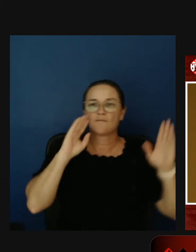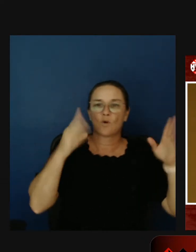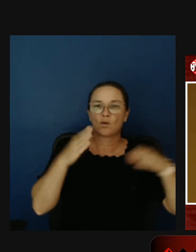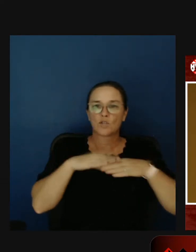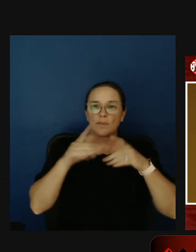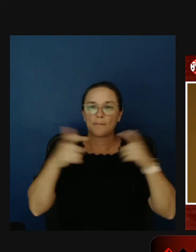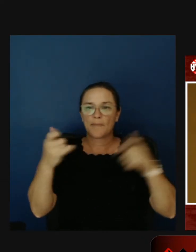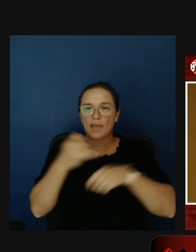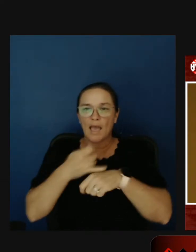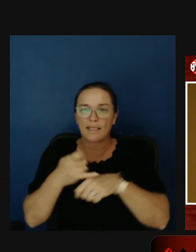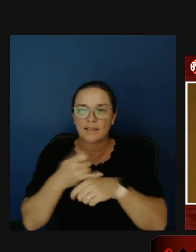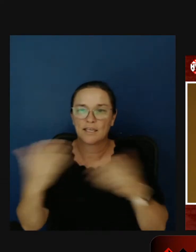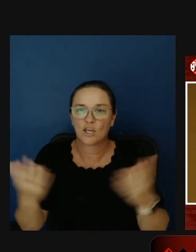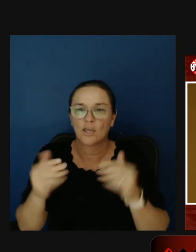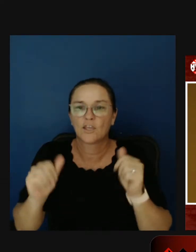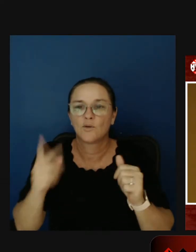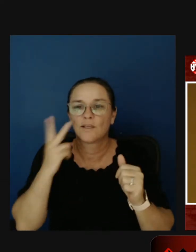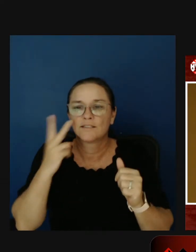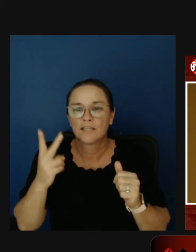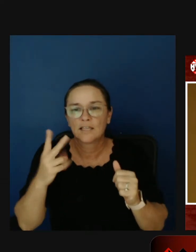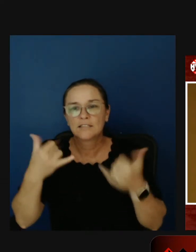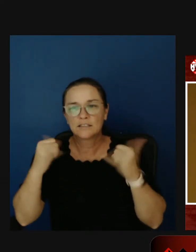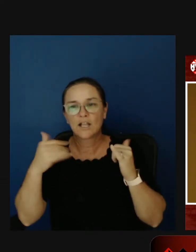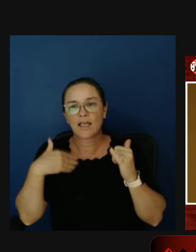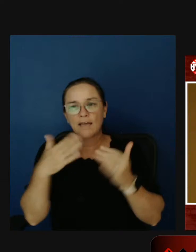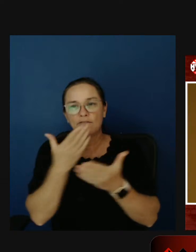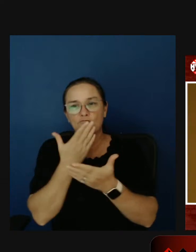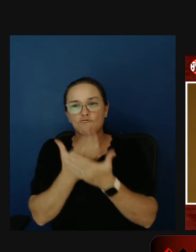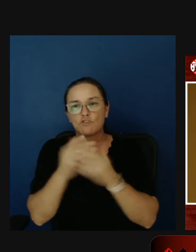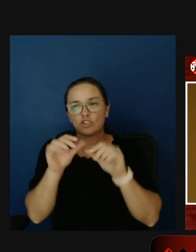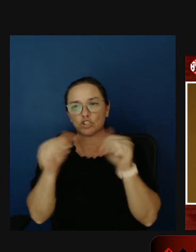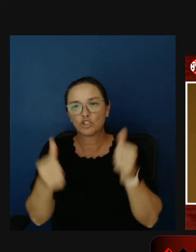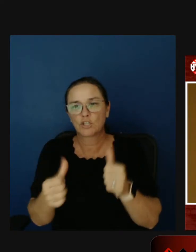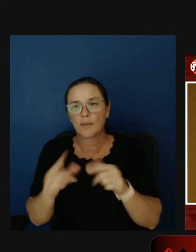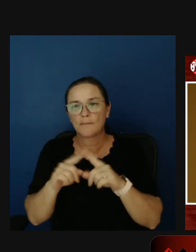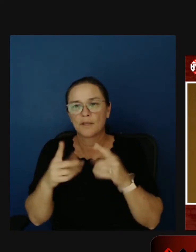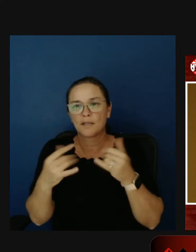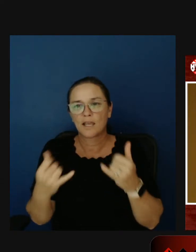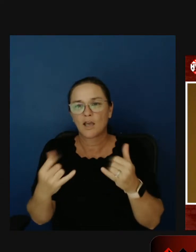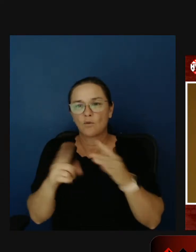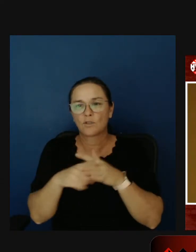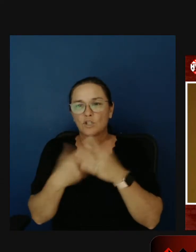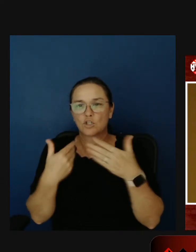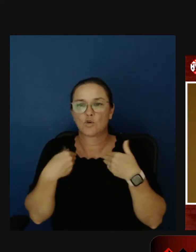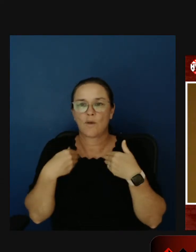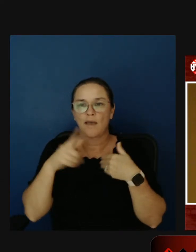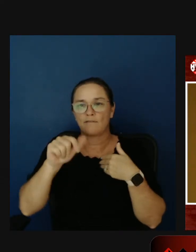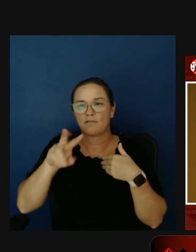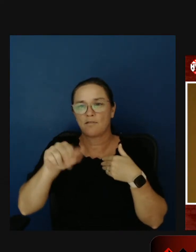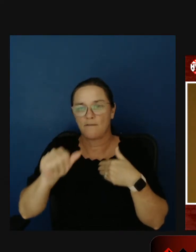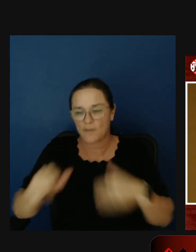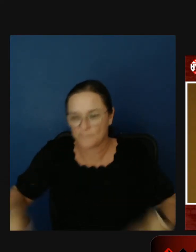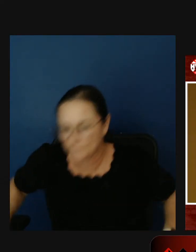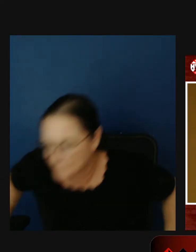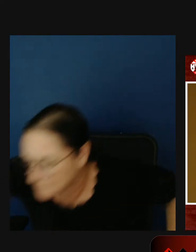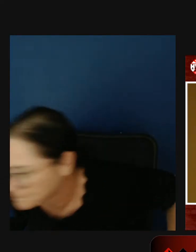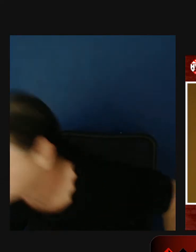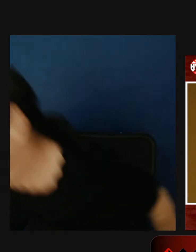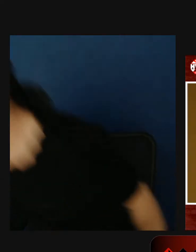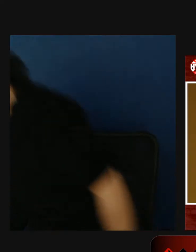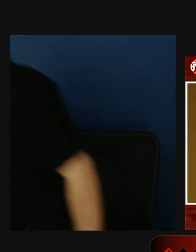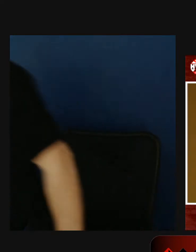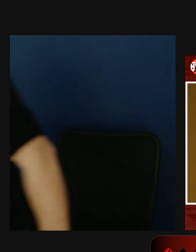here. And you can see it's got the nice shape, but now we start to get the lava flows that are put on it. And this was made